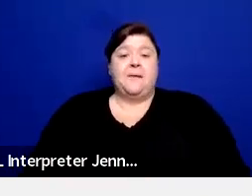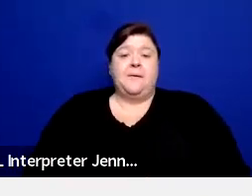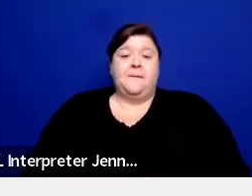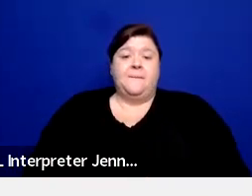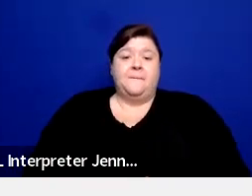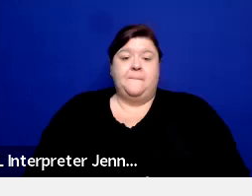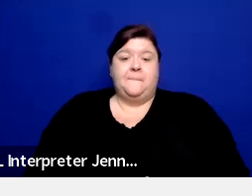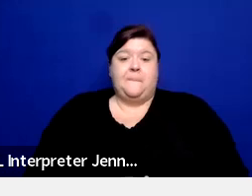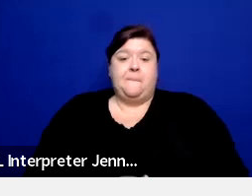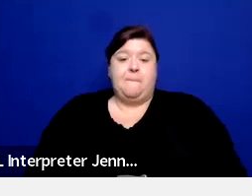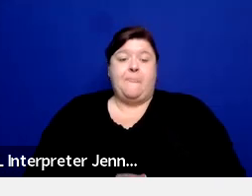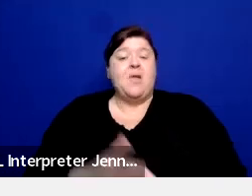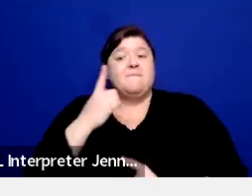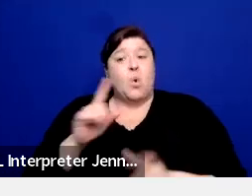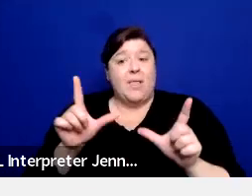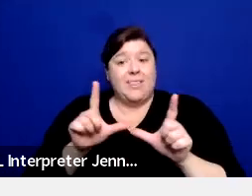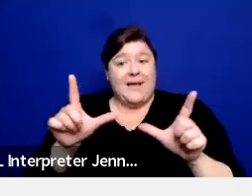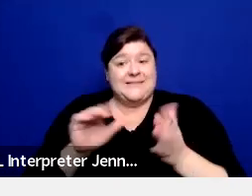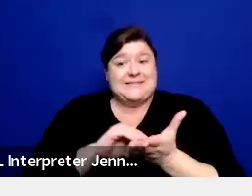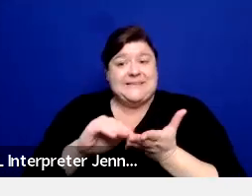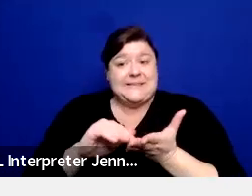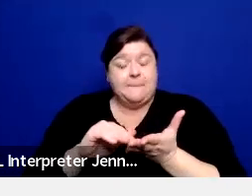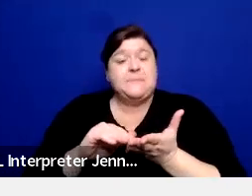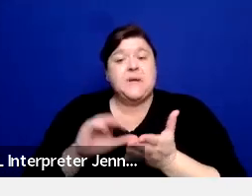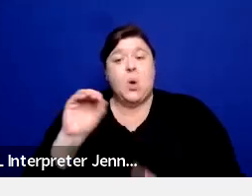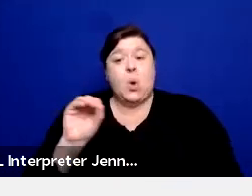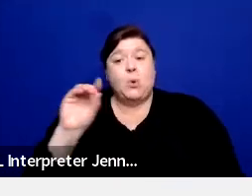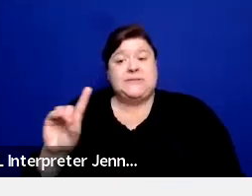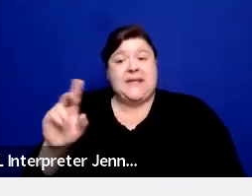for license exempt ODHS providers,